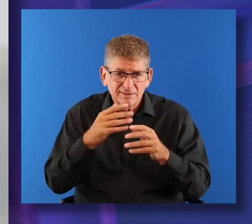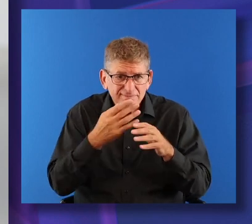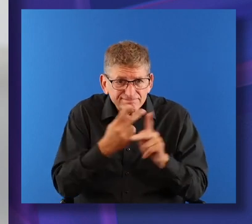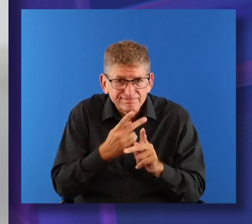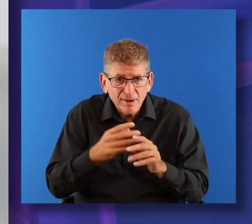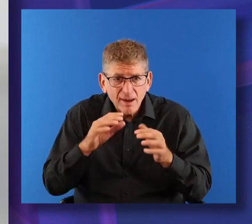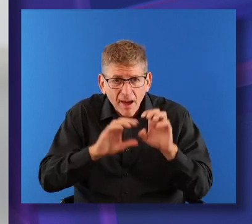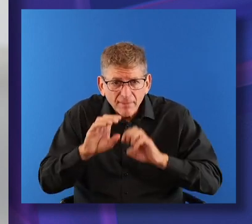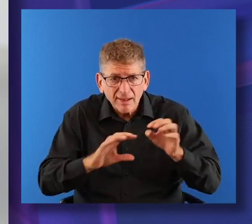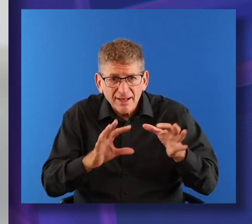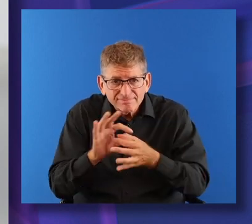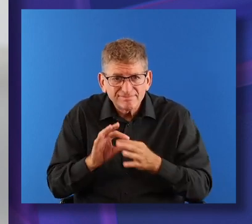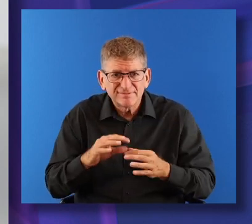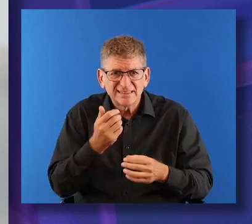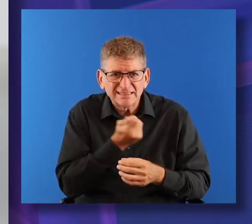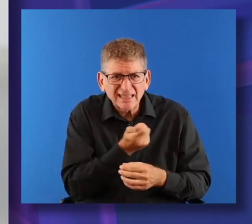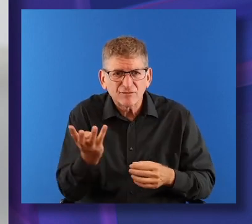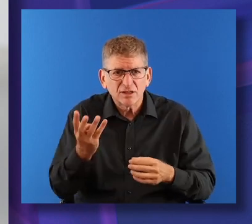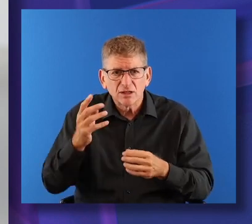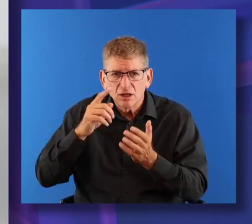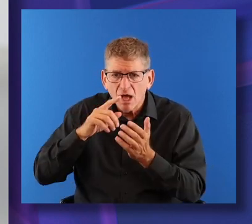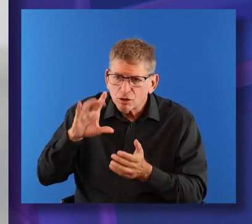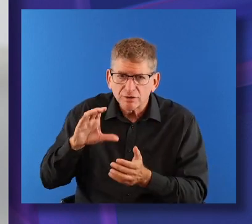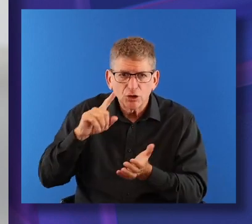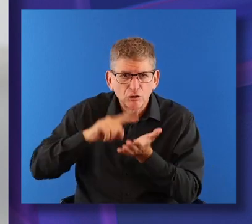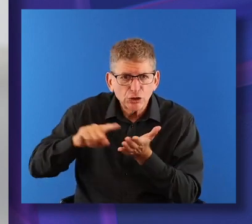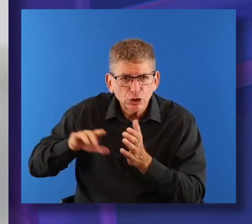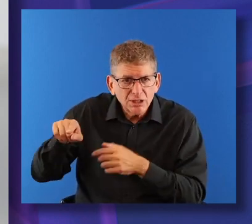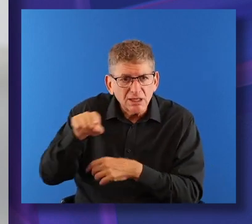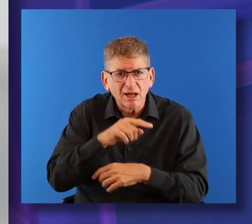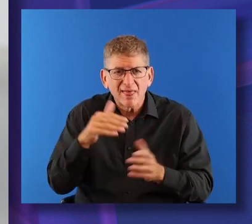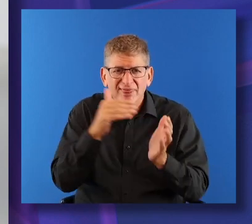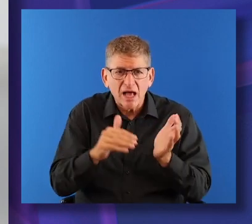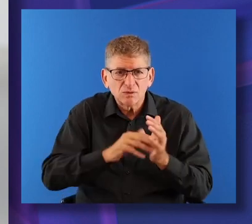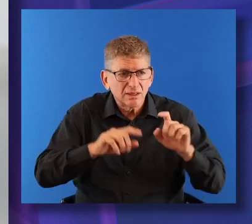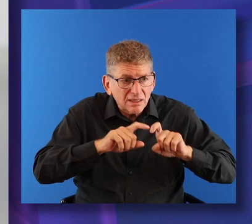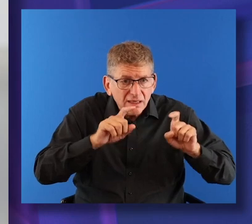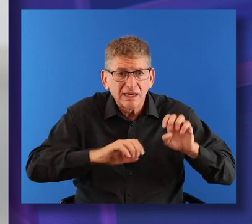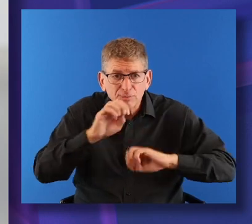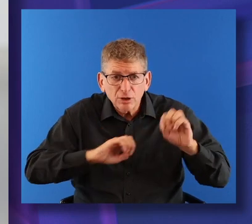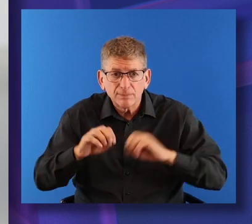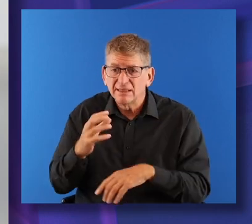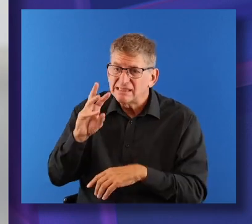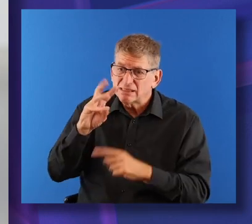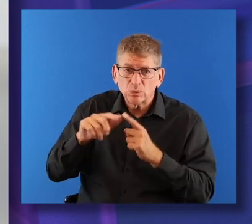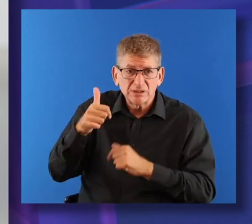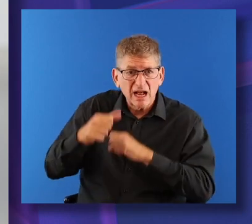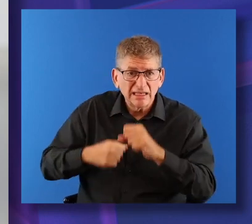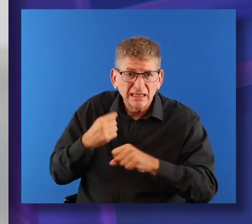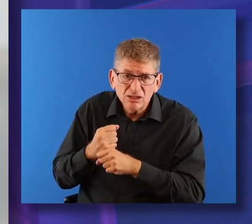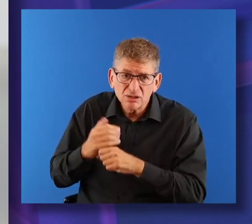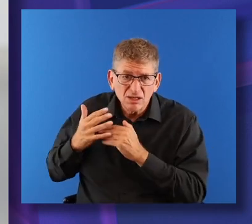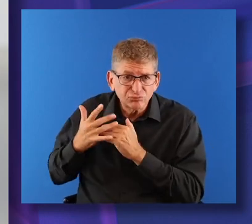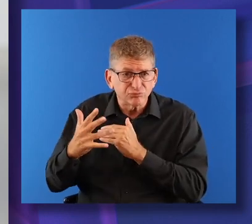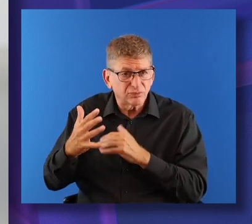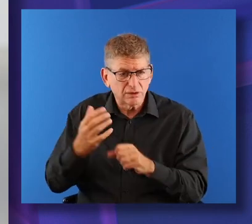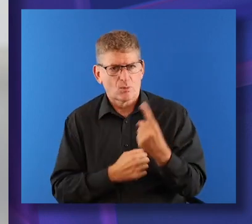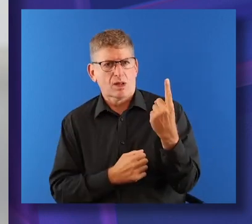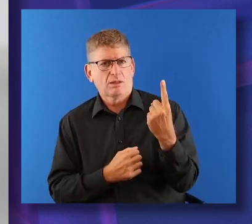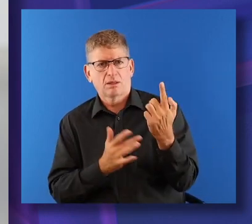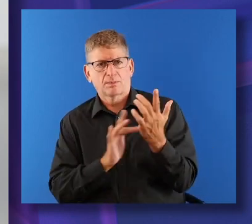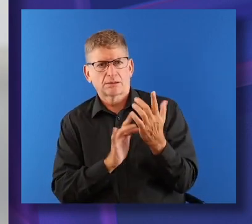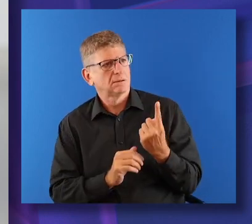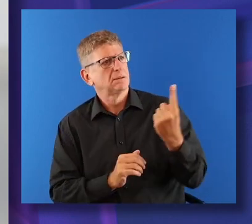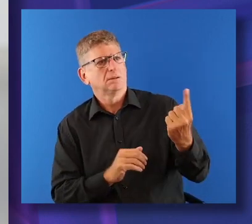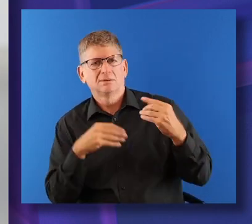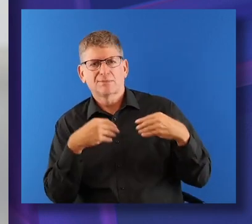thousands of compounds, several hundred researchers, and thousands of experiments over a period of 6 to 10 years just to get one